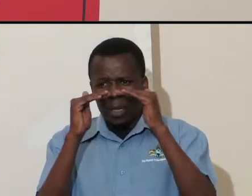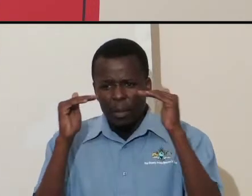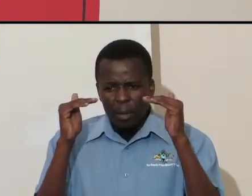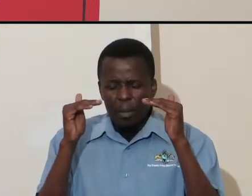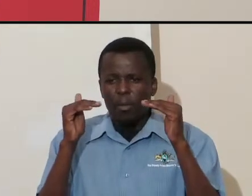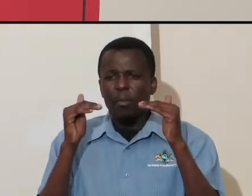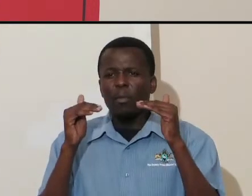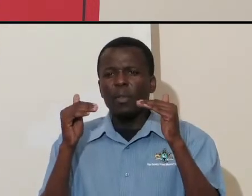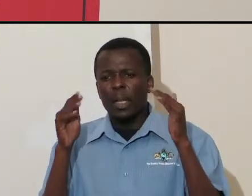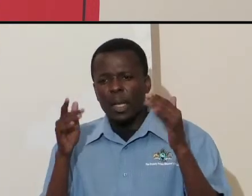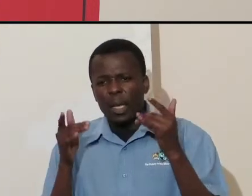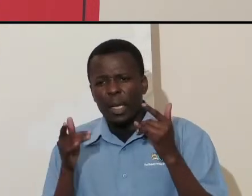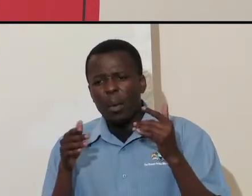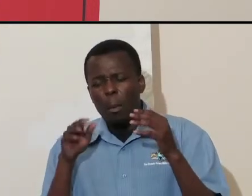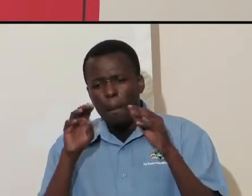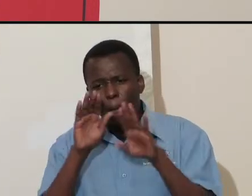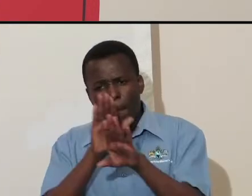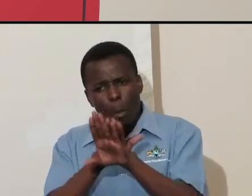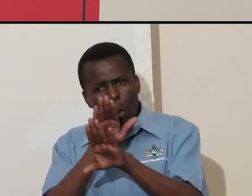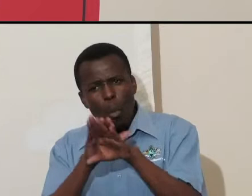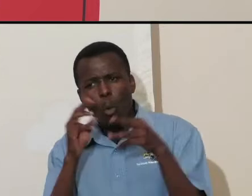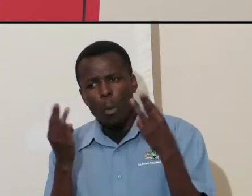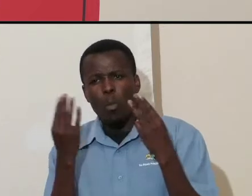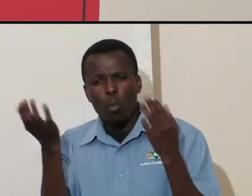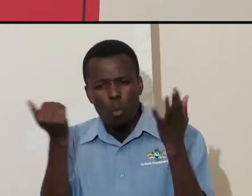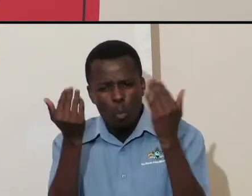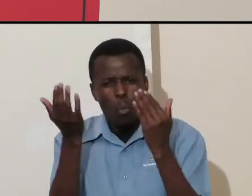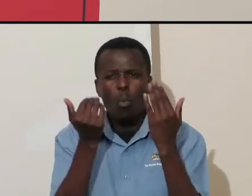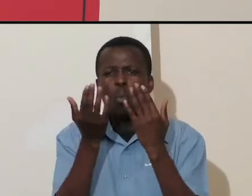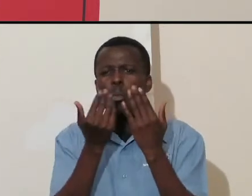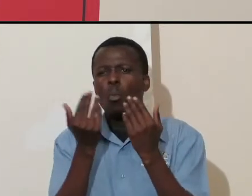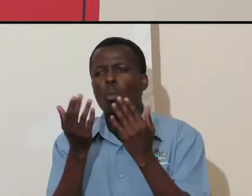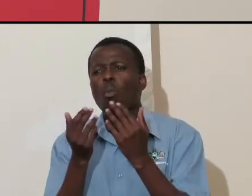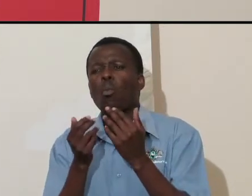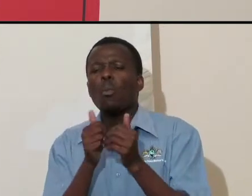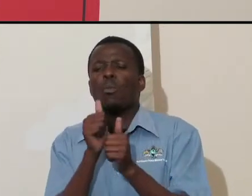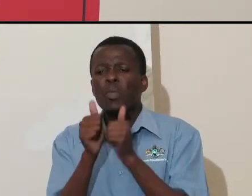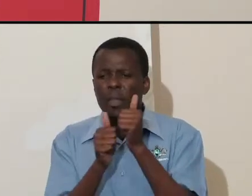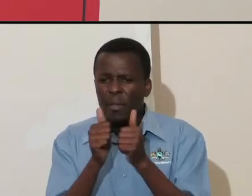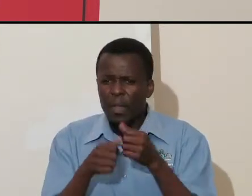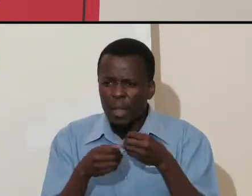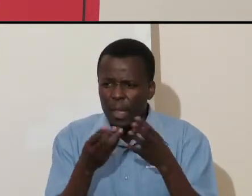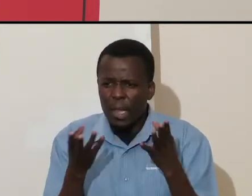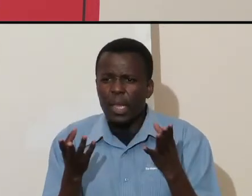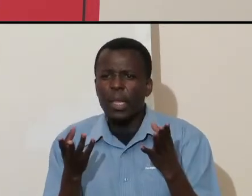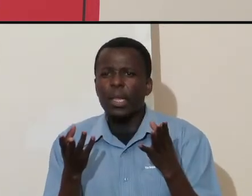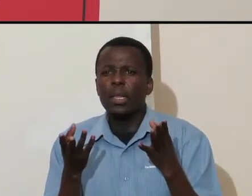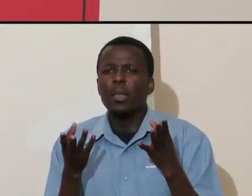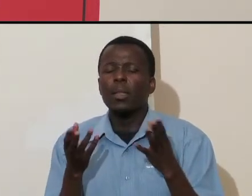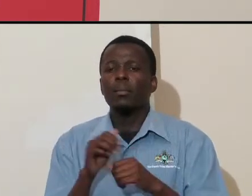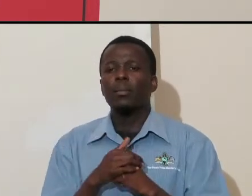and draw more people into accessing this life-saving HIV treatment.